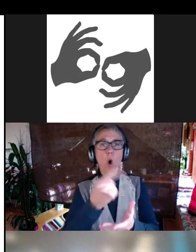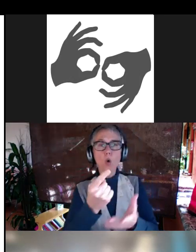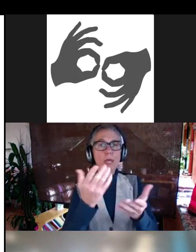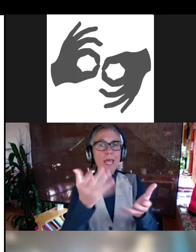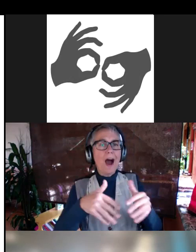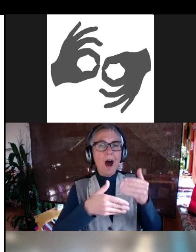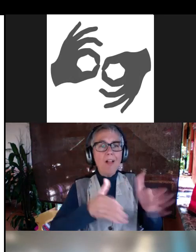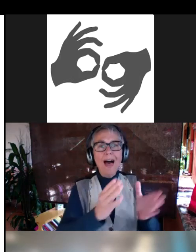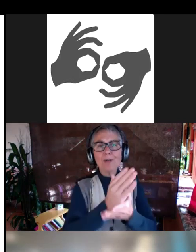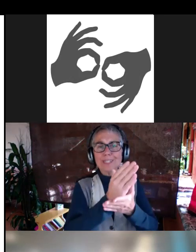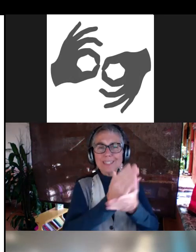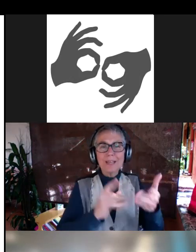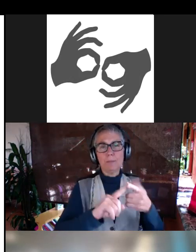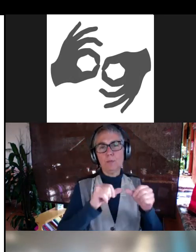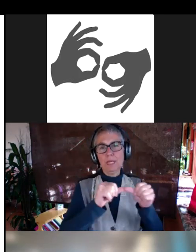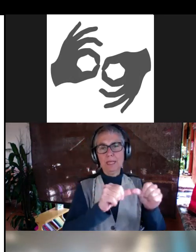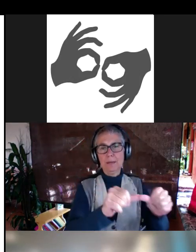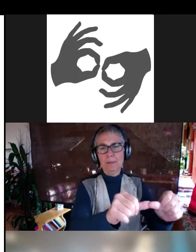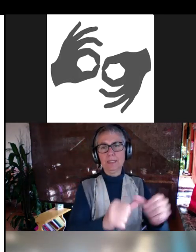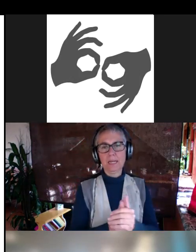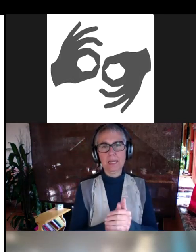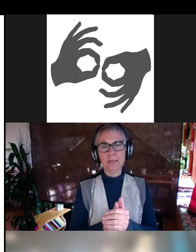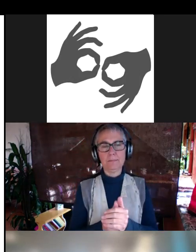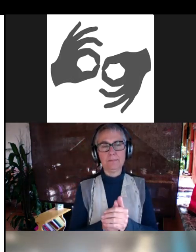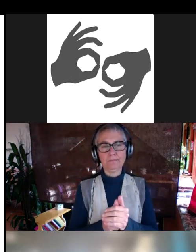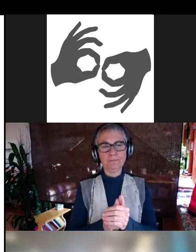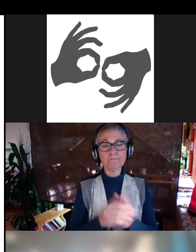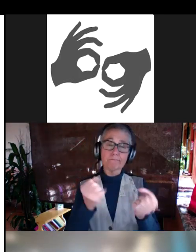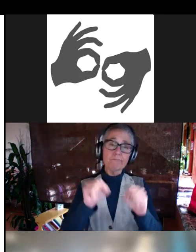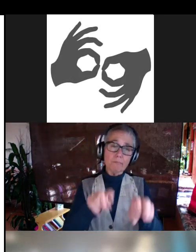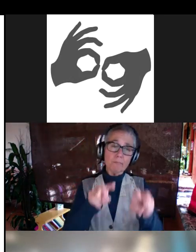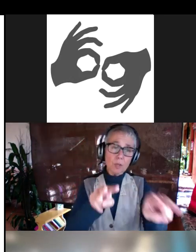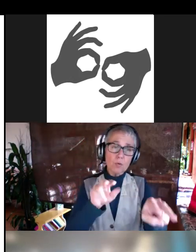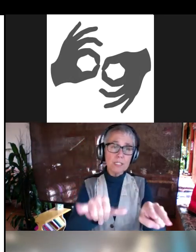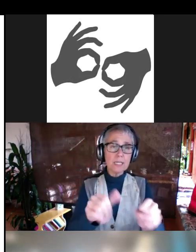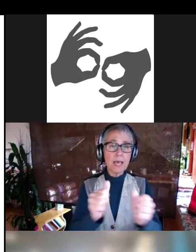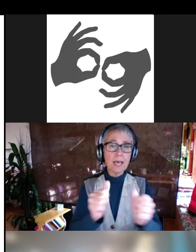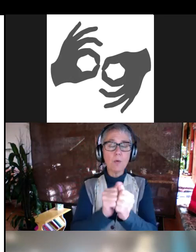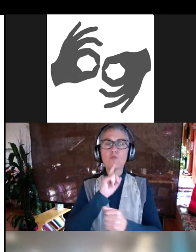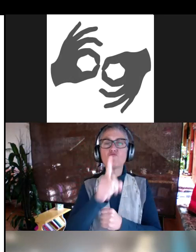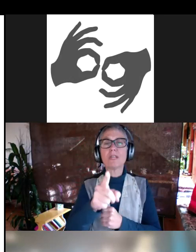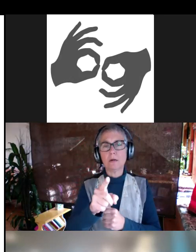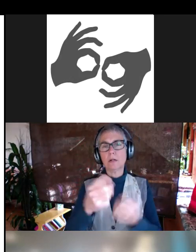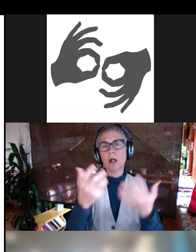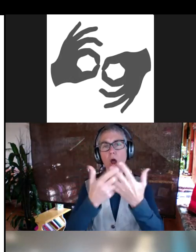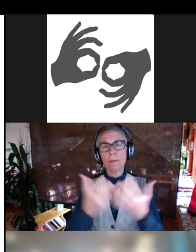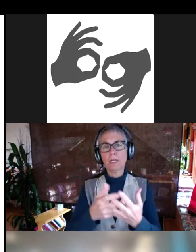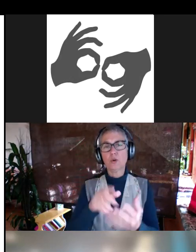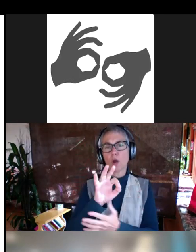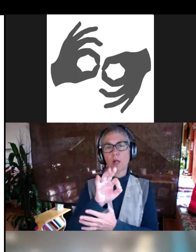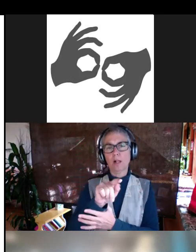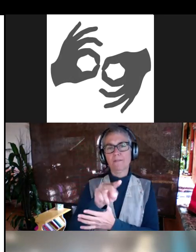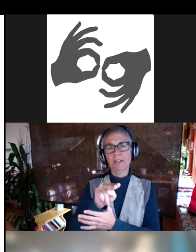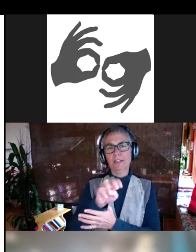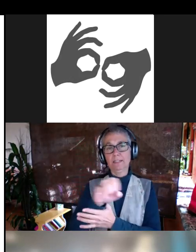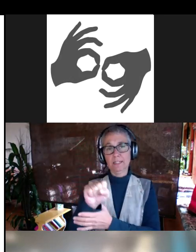maintained. And so we can actually see this if we look at a real combinatorial protein fitness landscape shown here